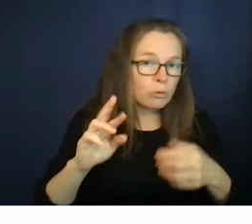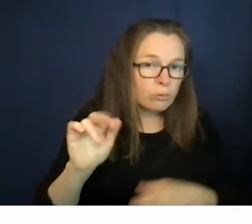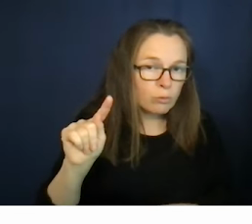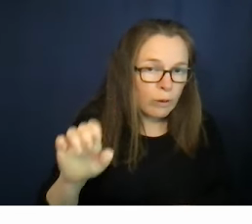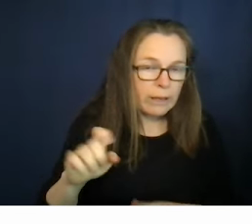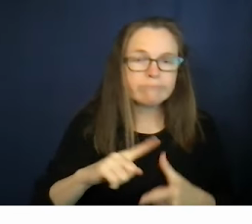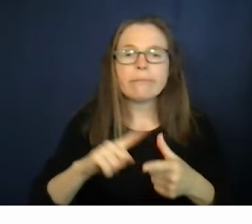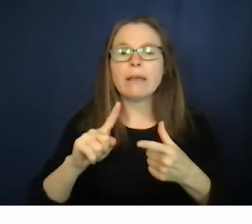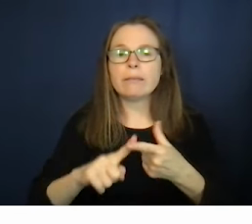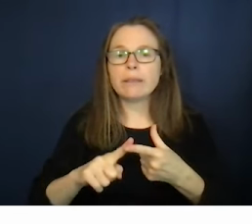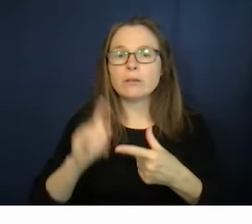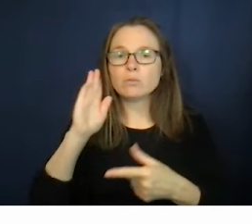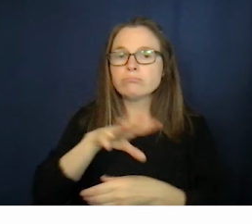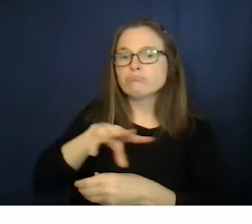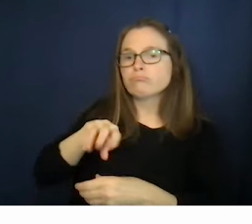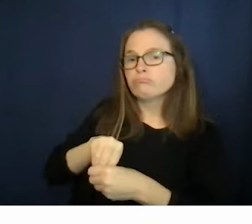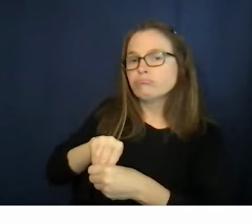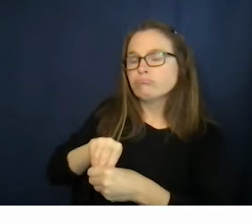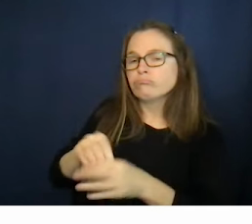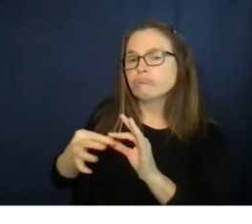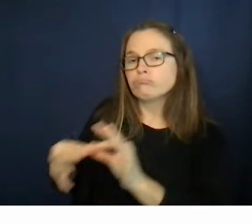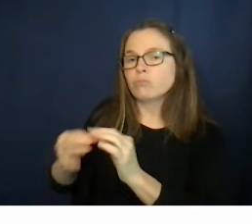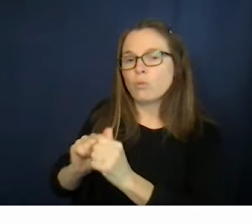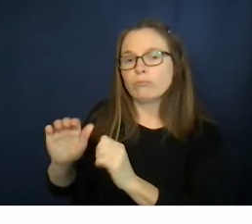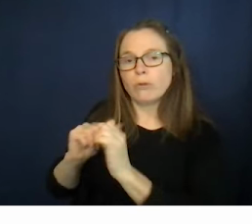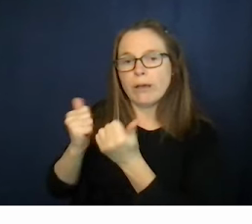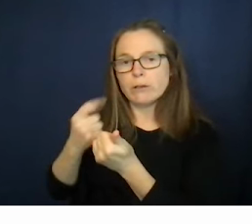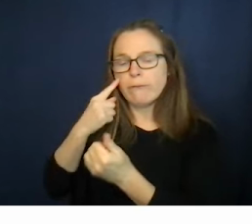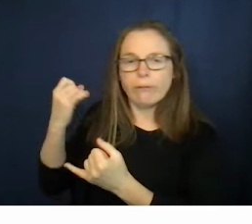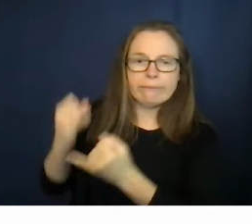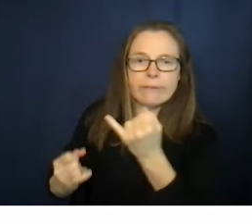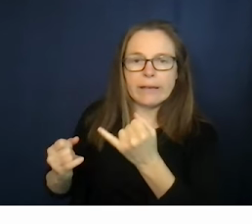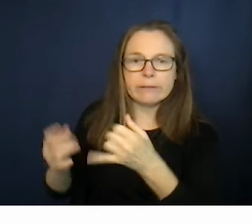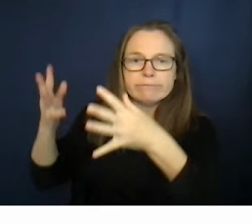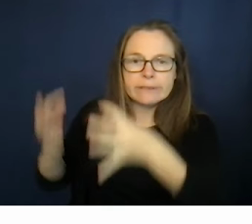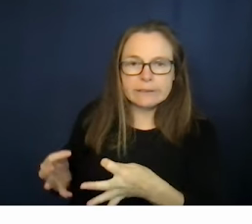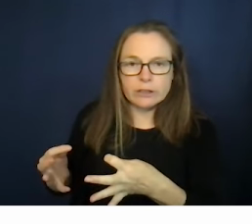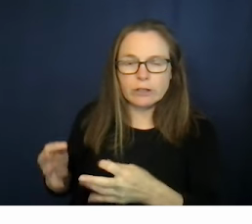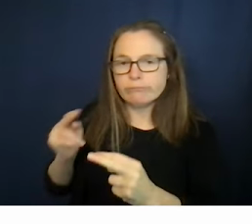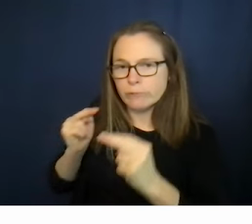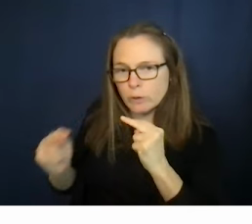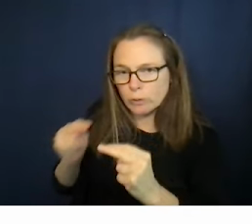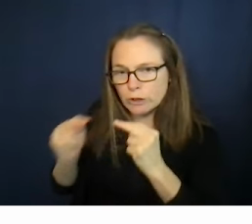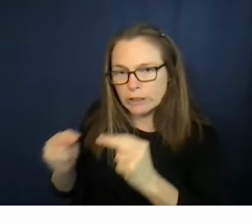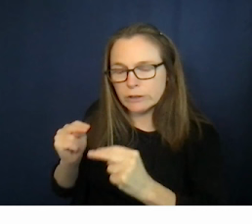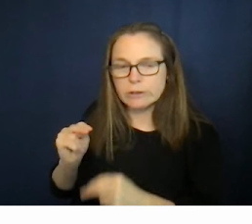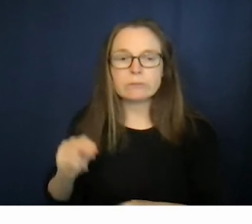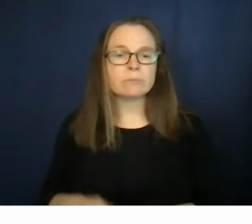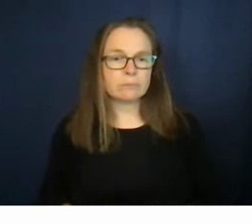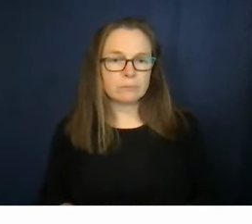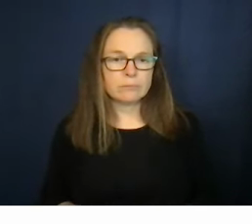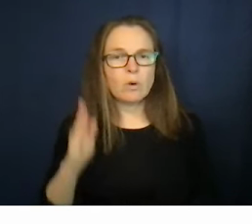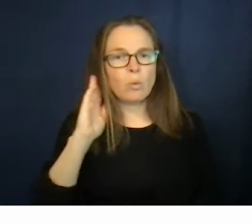will then engage with your agency to do final negotiations. This rate negotiation will also